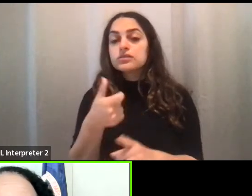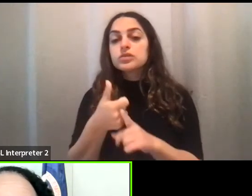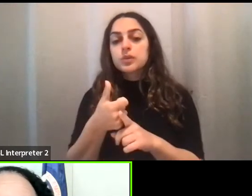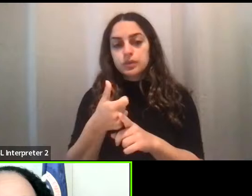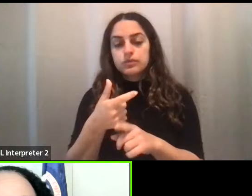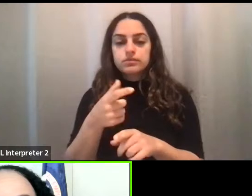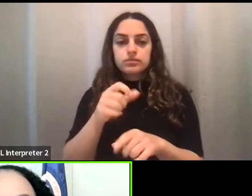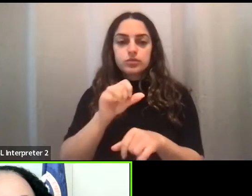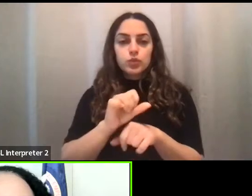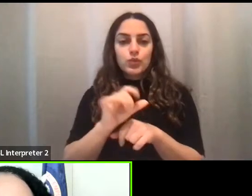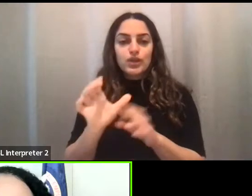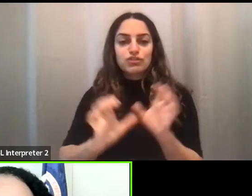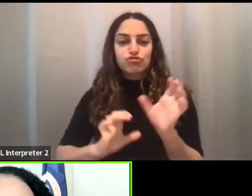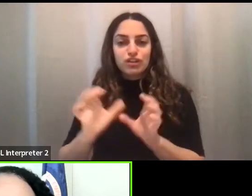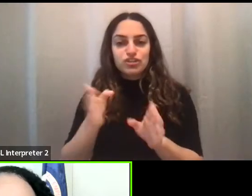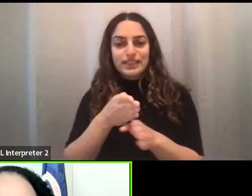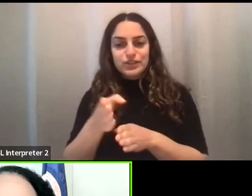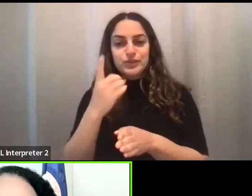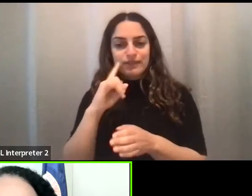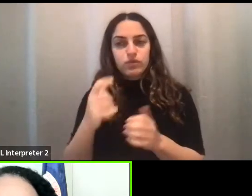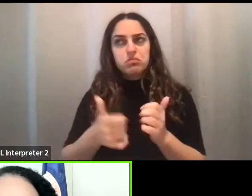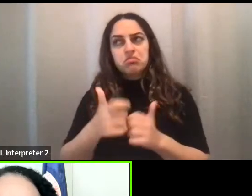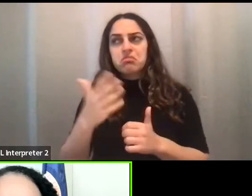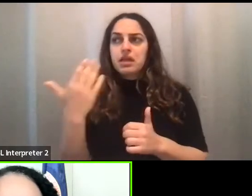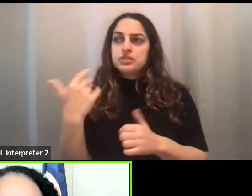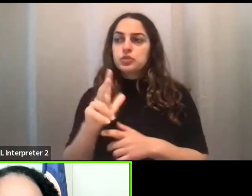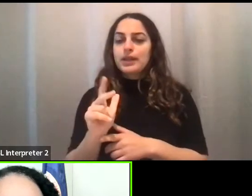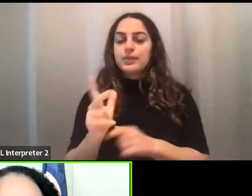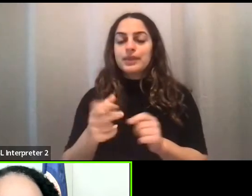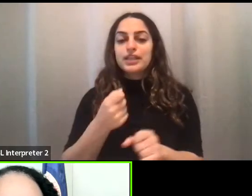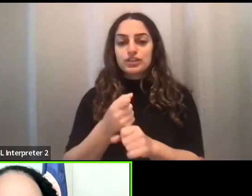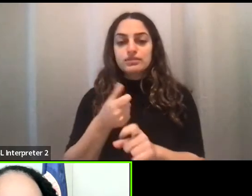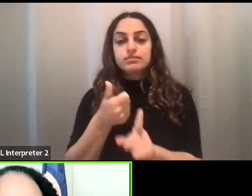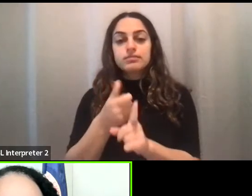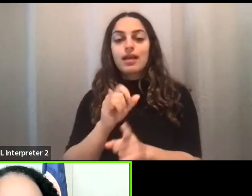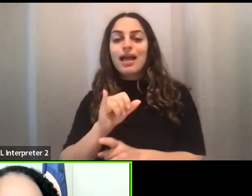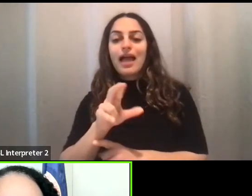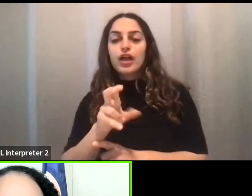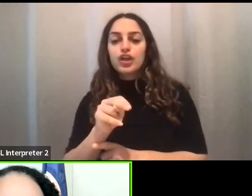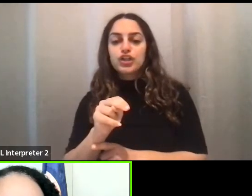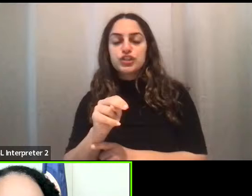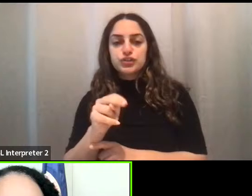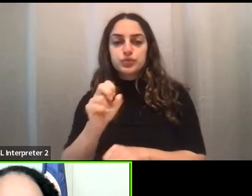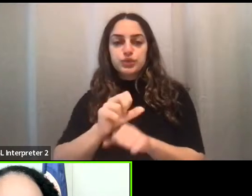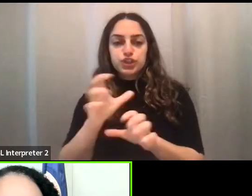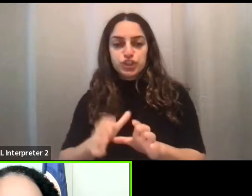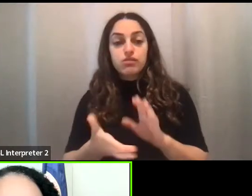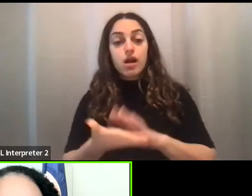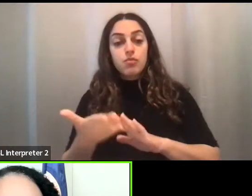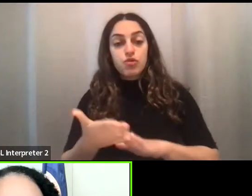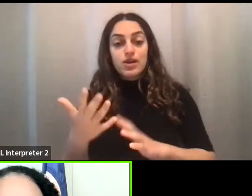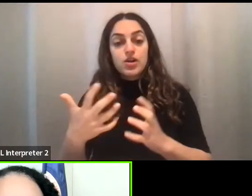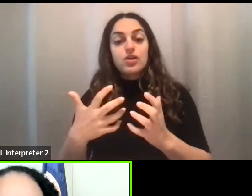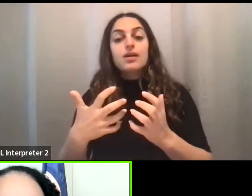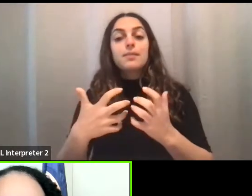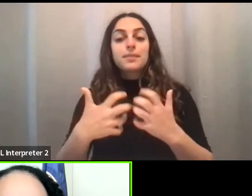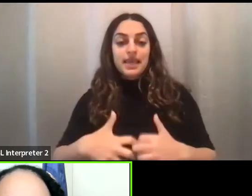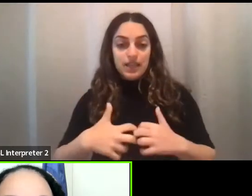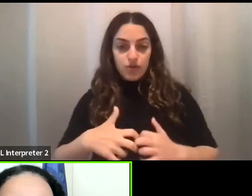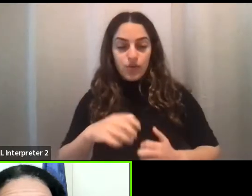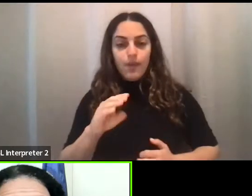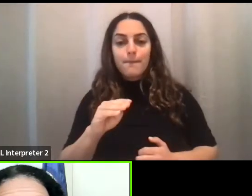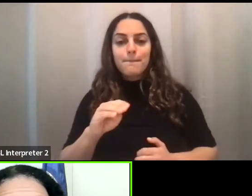industry for most of the last 23 years as an iron worker operator mechanical mill right